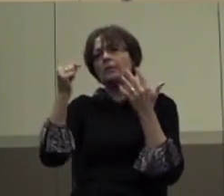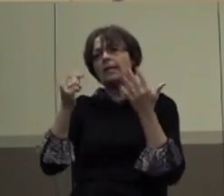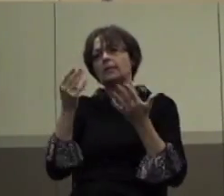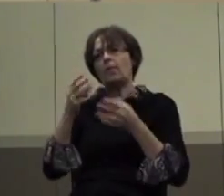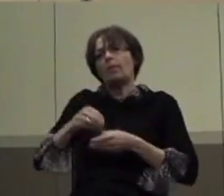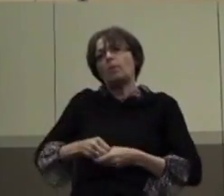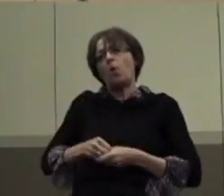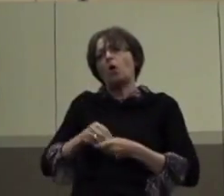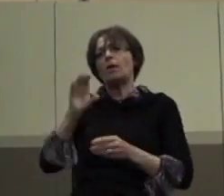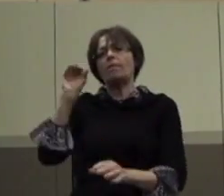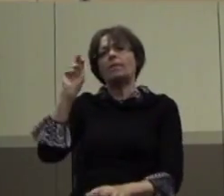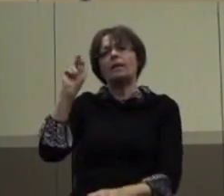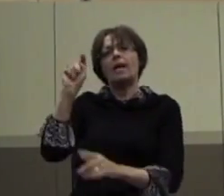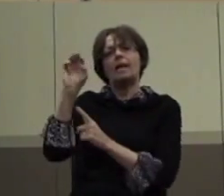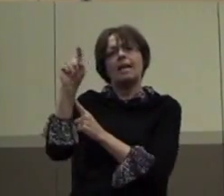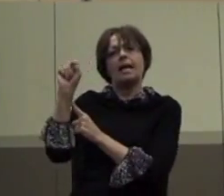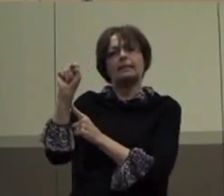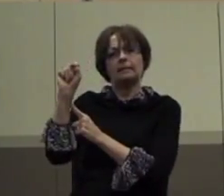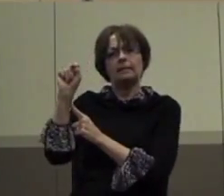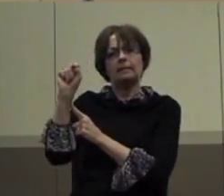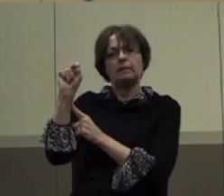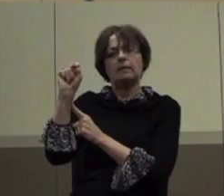the context that may have to be changed.